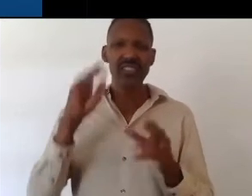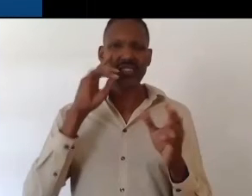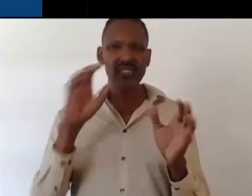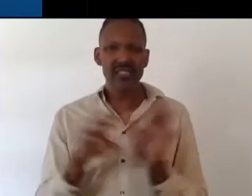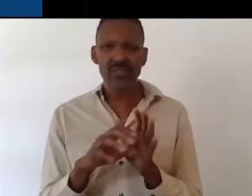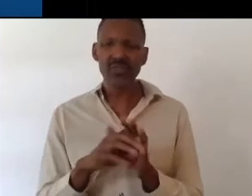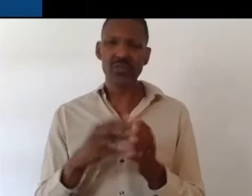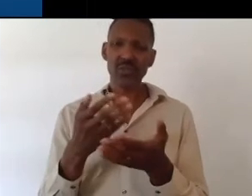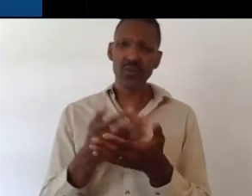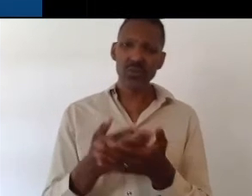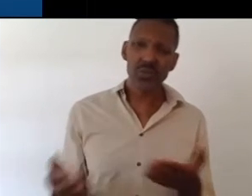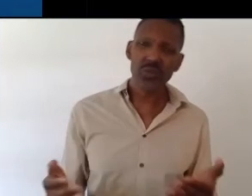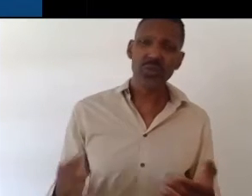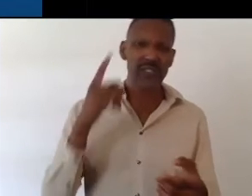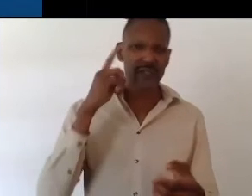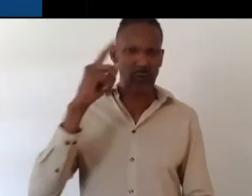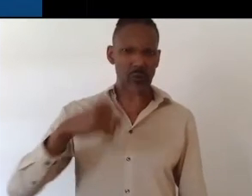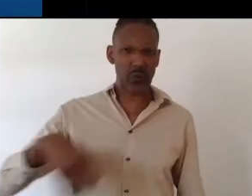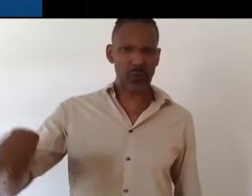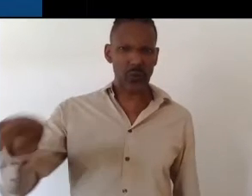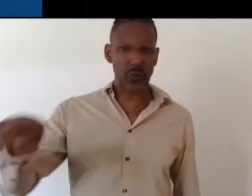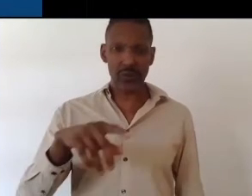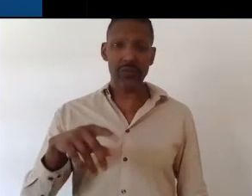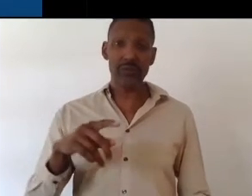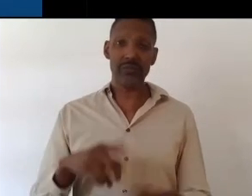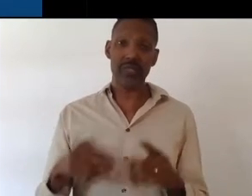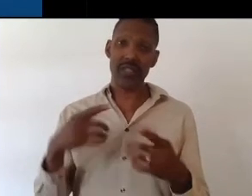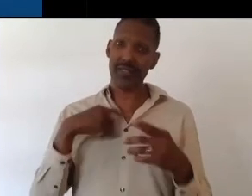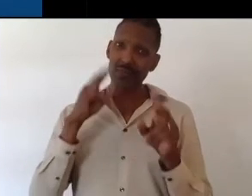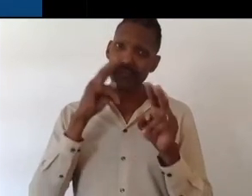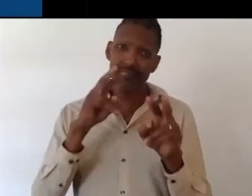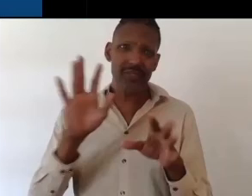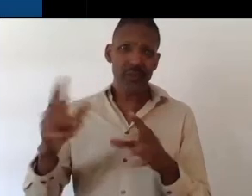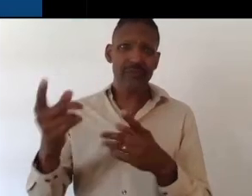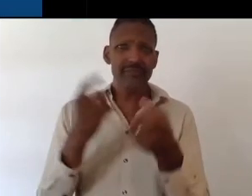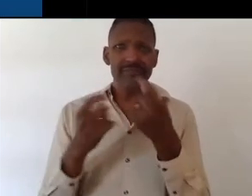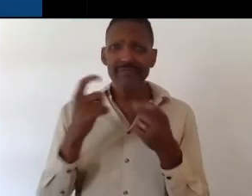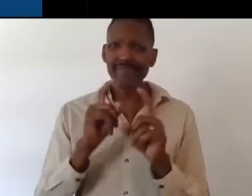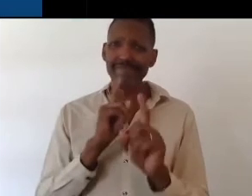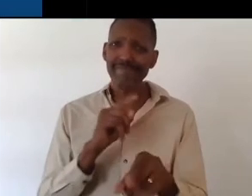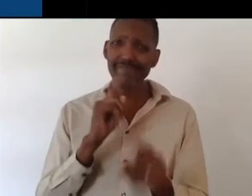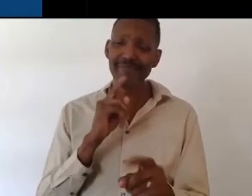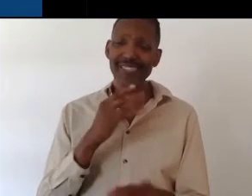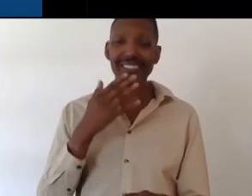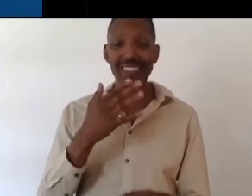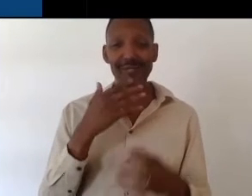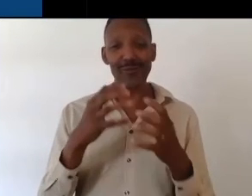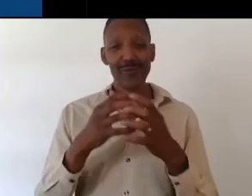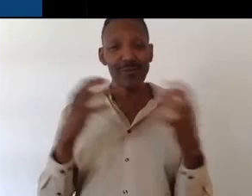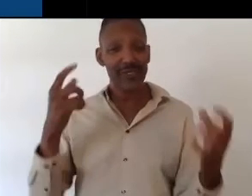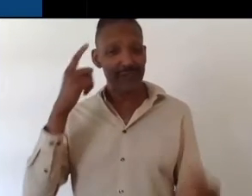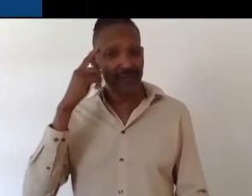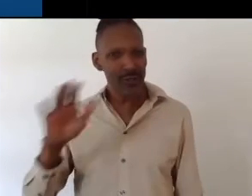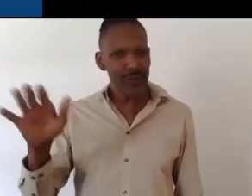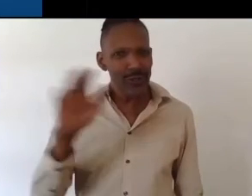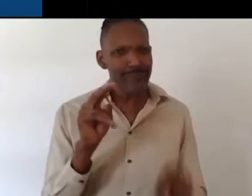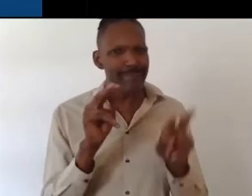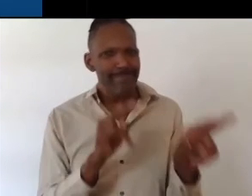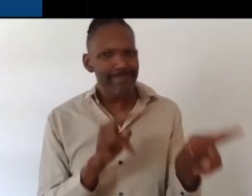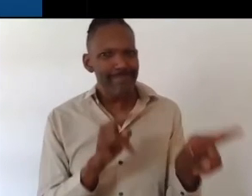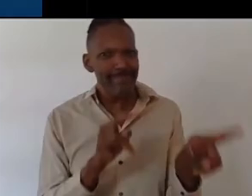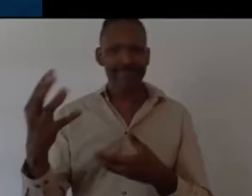well. But yes, I look forward to the Q&A, and thank you so much for your engagement and your